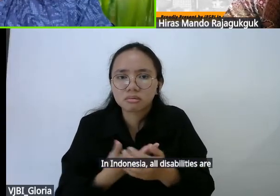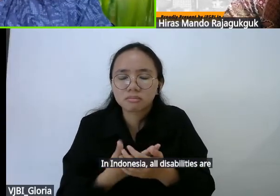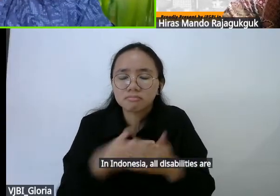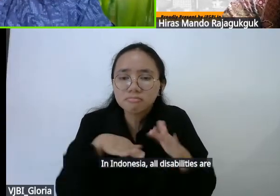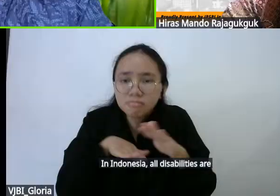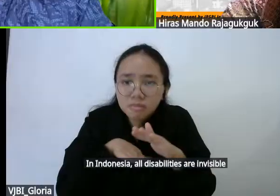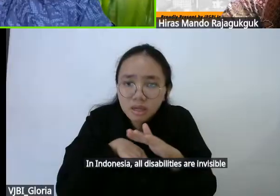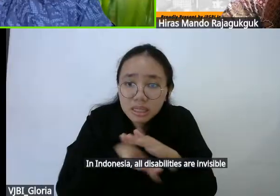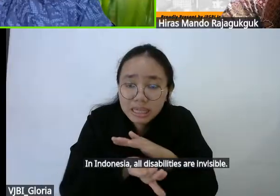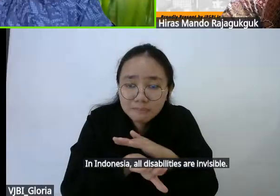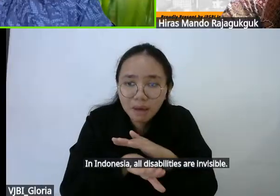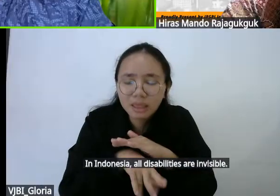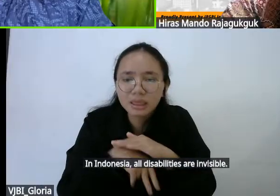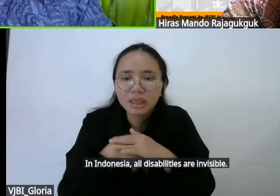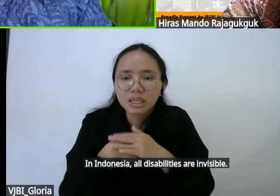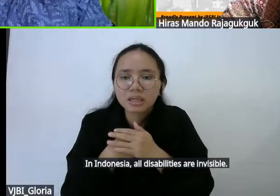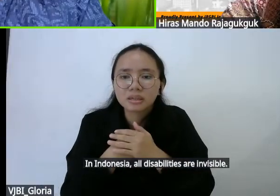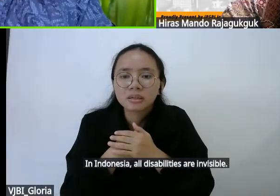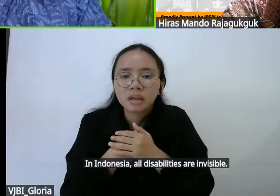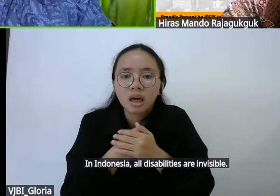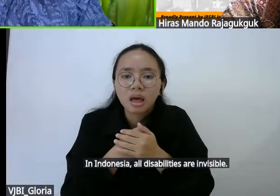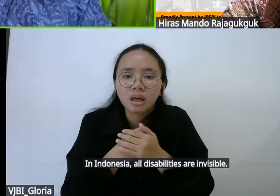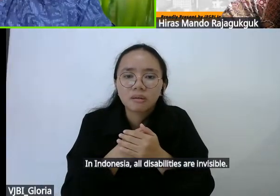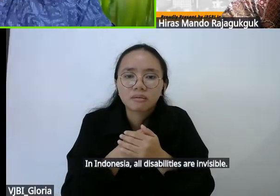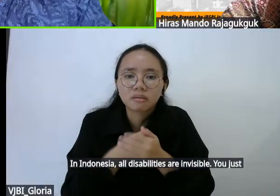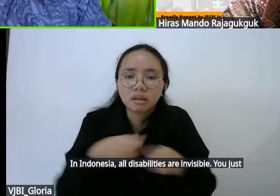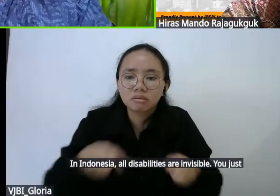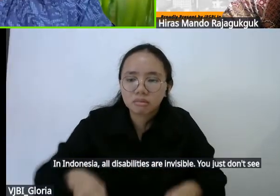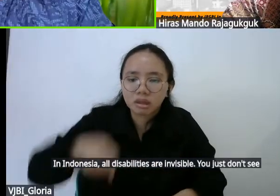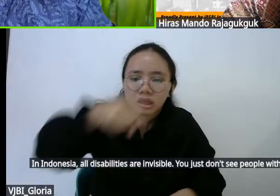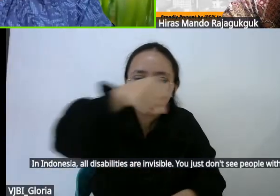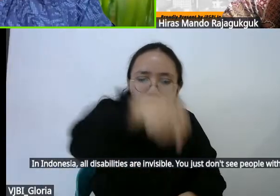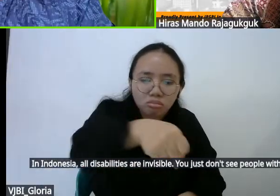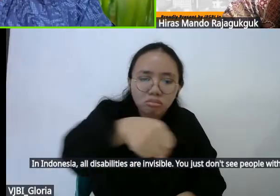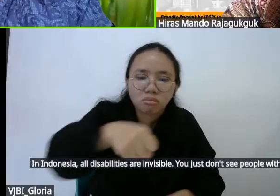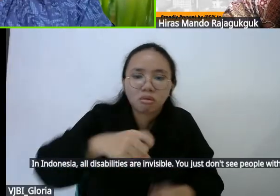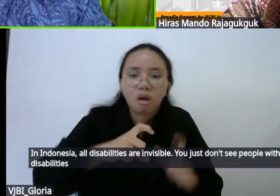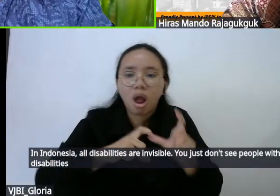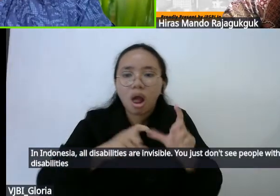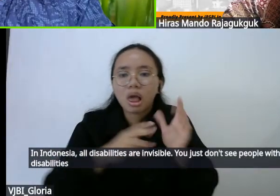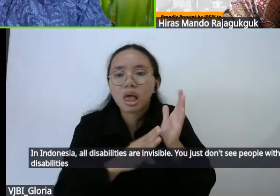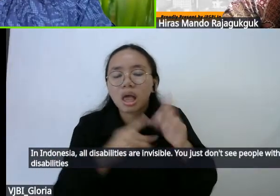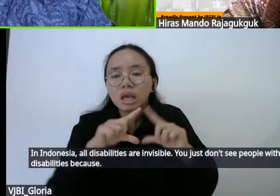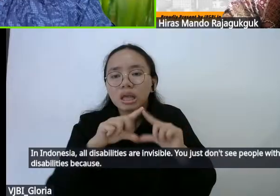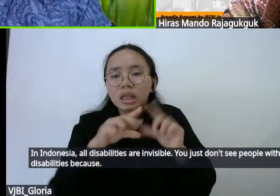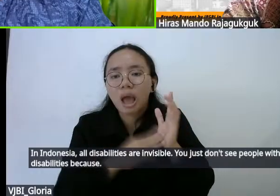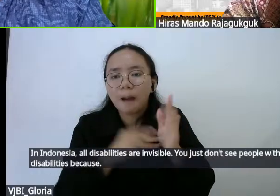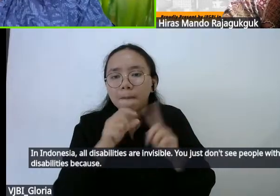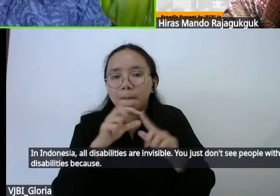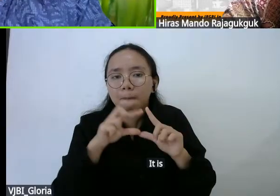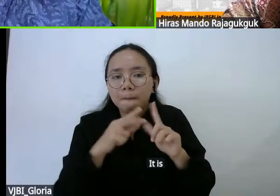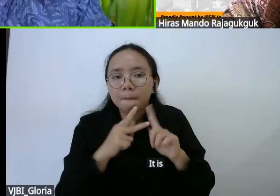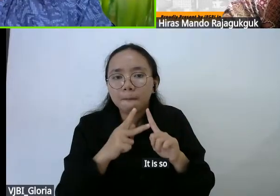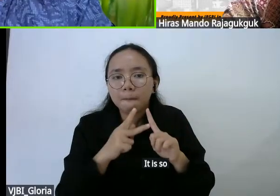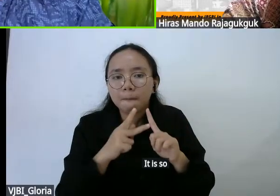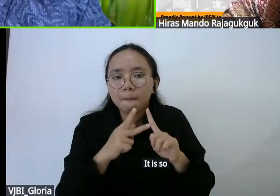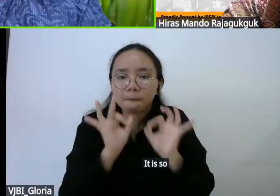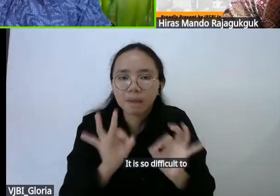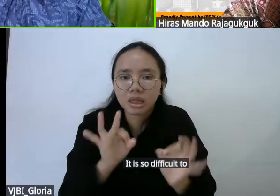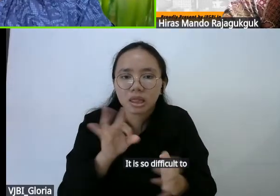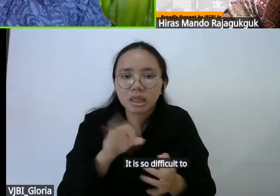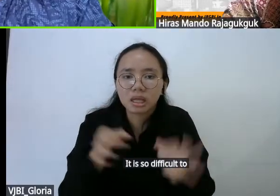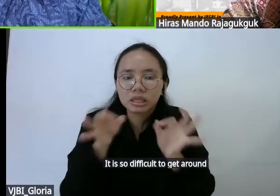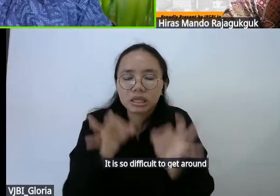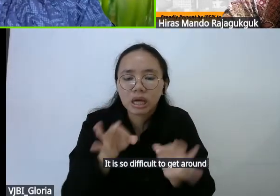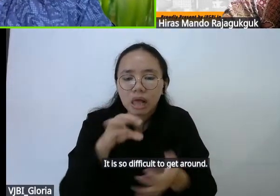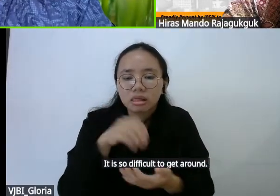invisible. You just don't see people with disabilities because it is so difficult to get